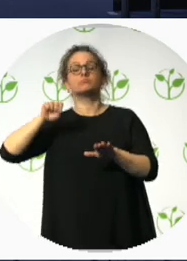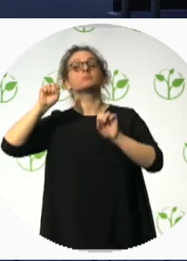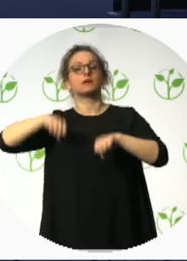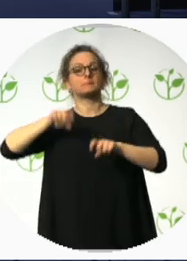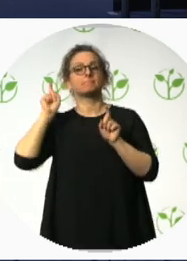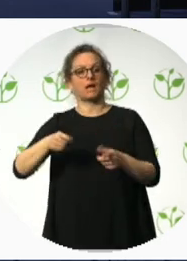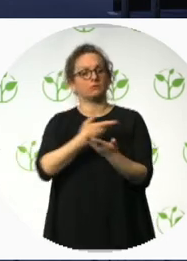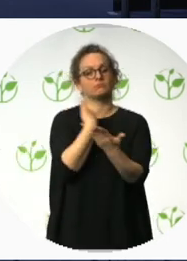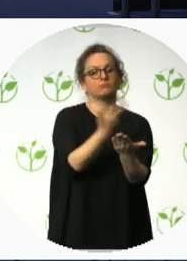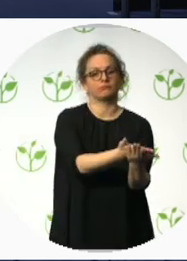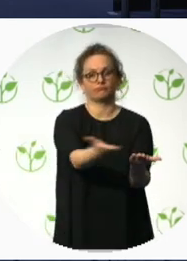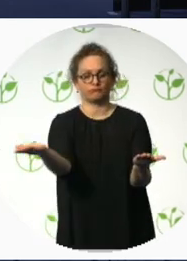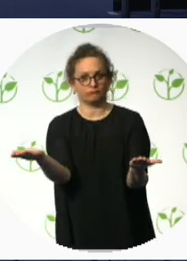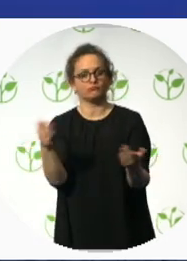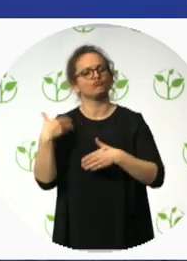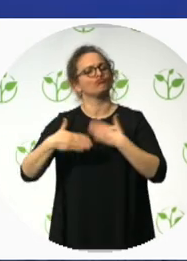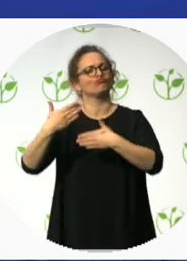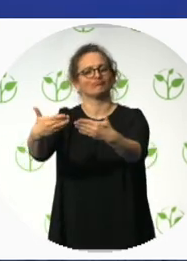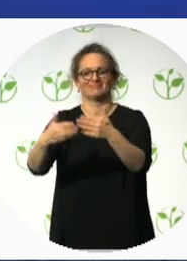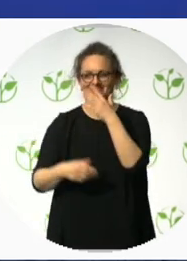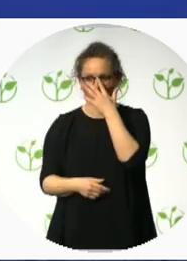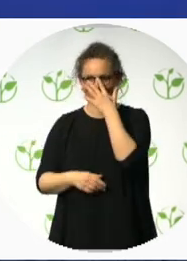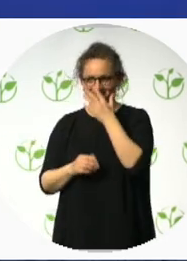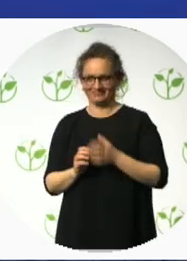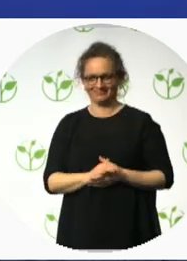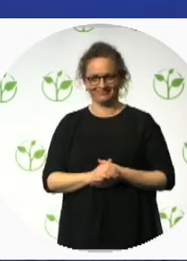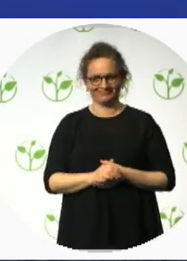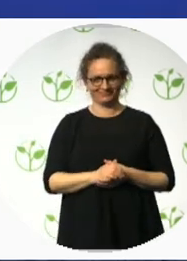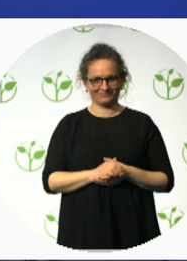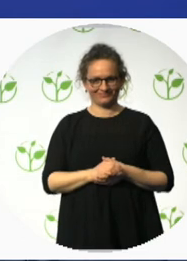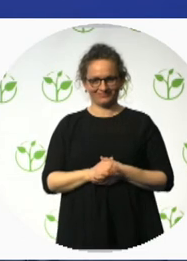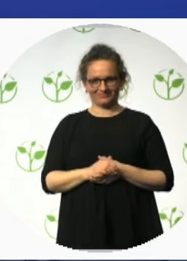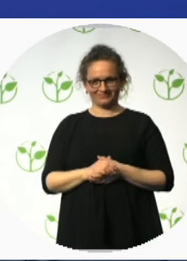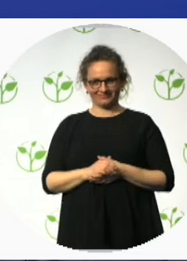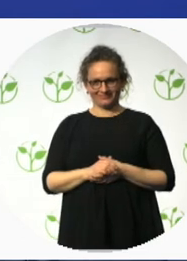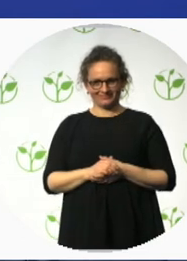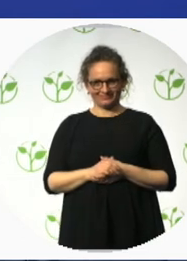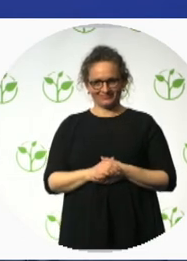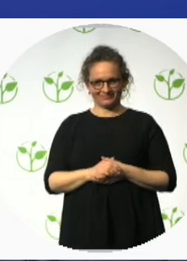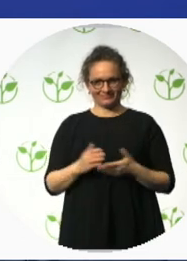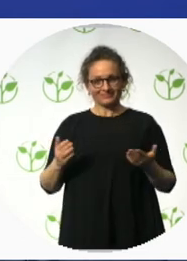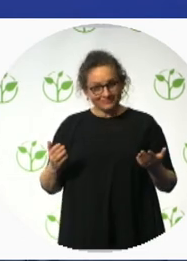the initial reaction from your first-time users when they went online?